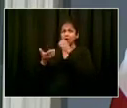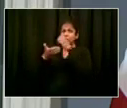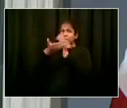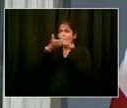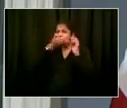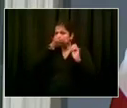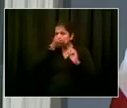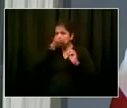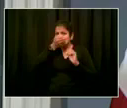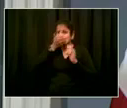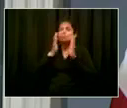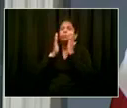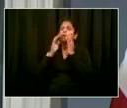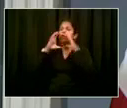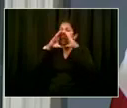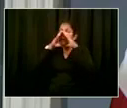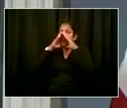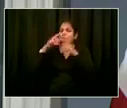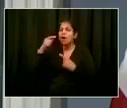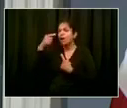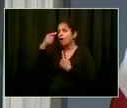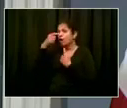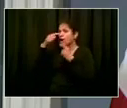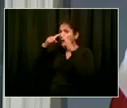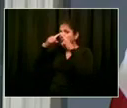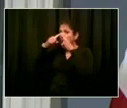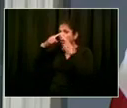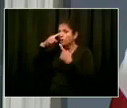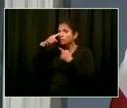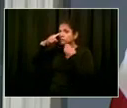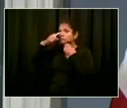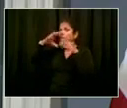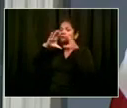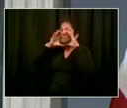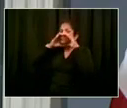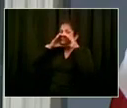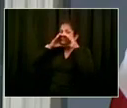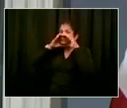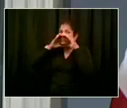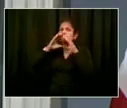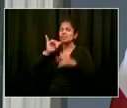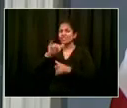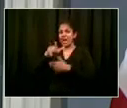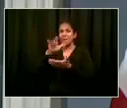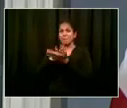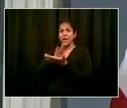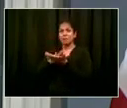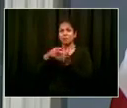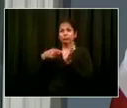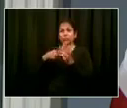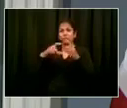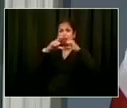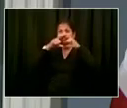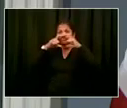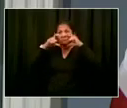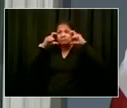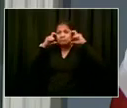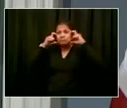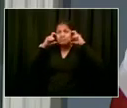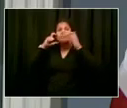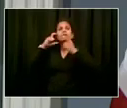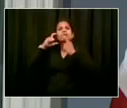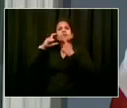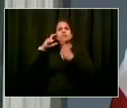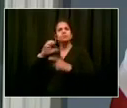this one, can be reused, but you should immediately replace it if it becomes damaged,